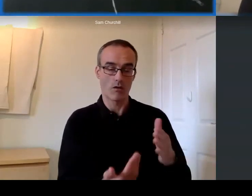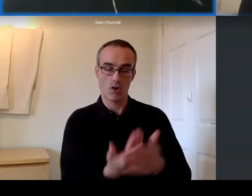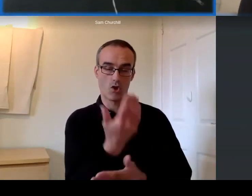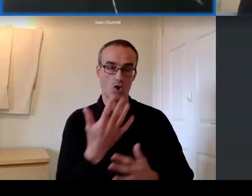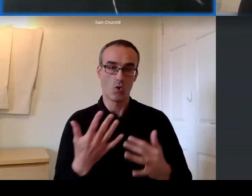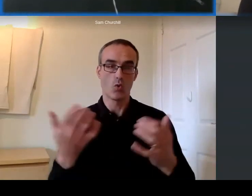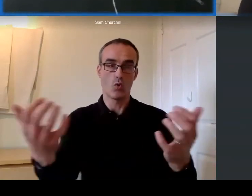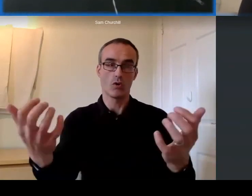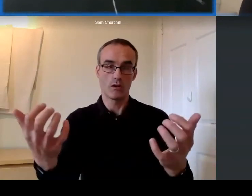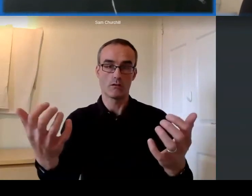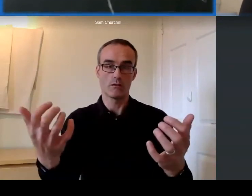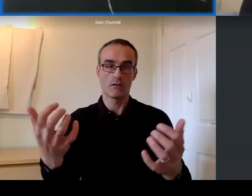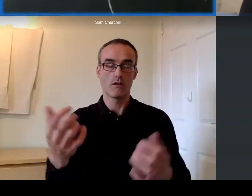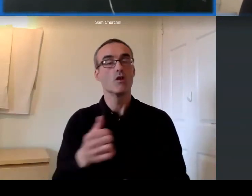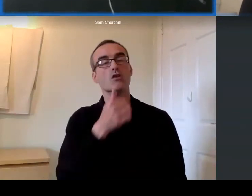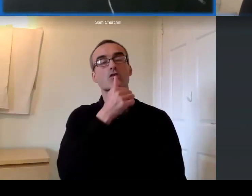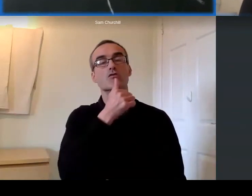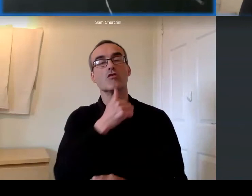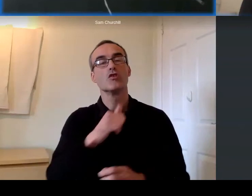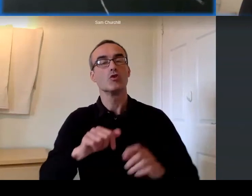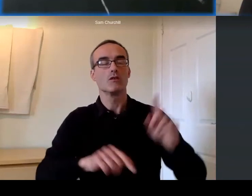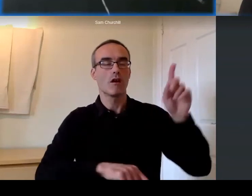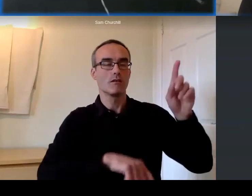diverse sort of mediums to try to get to